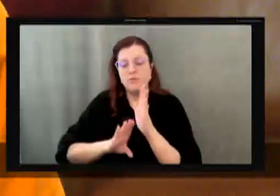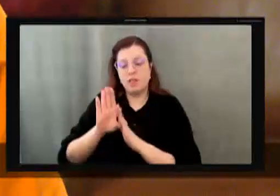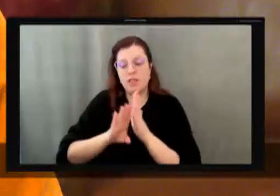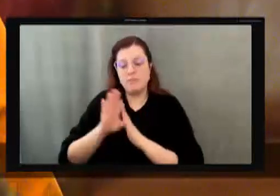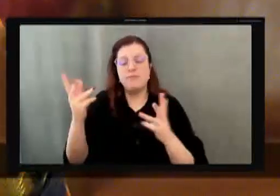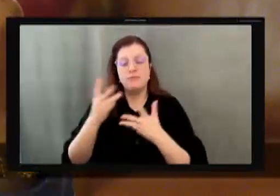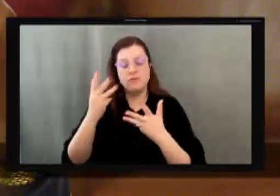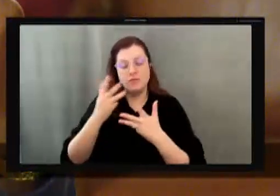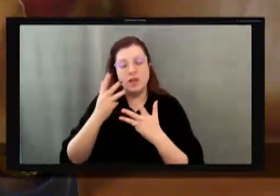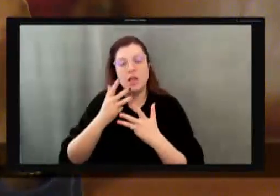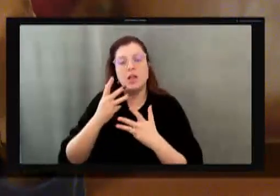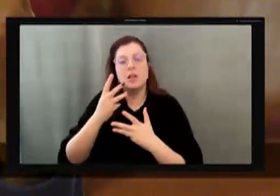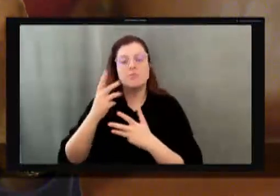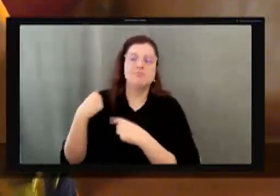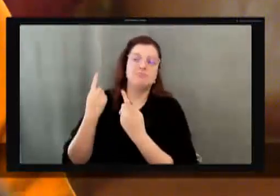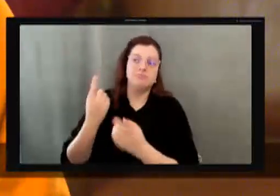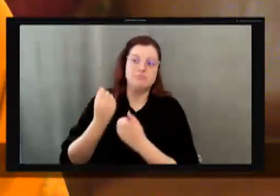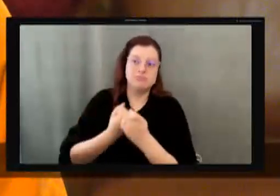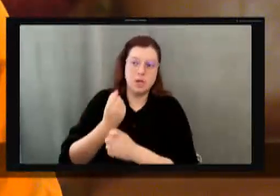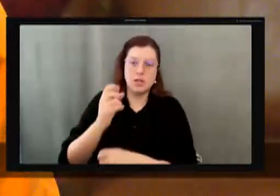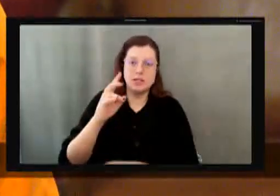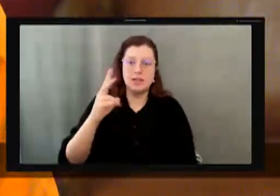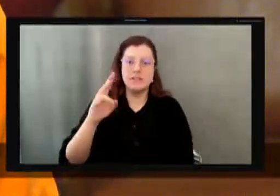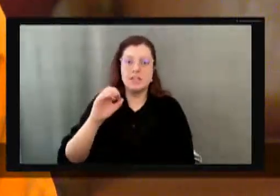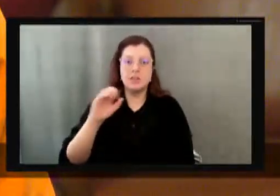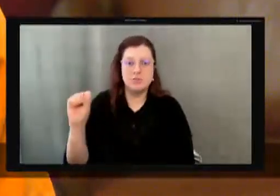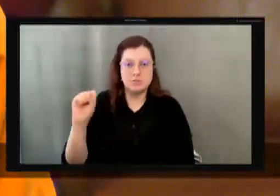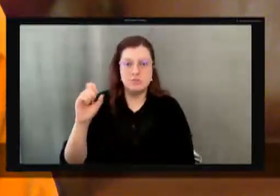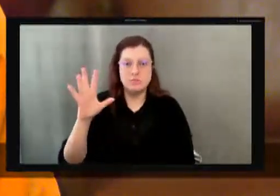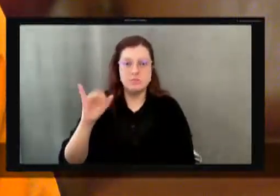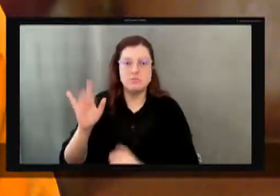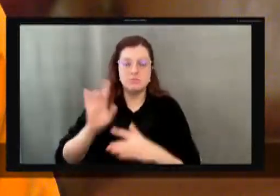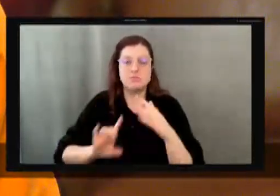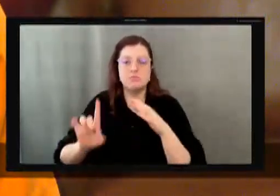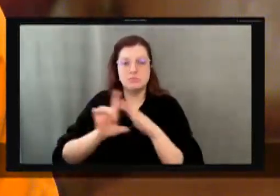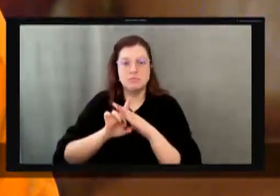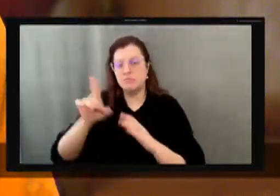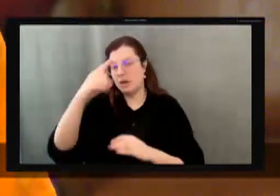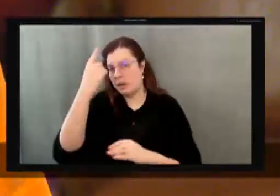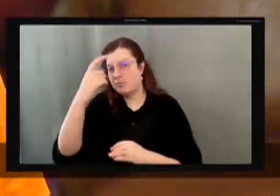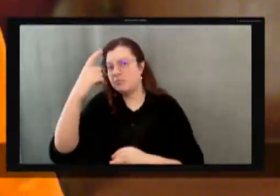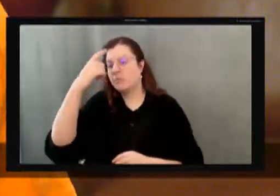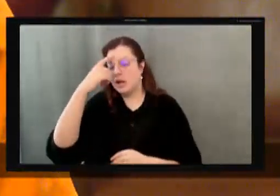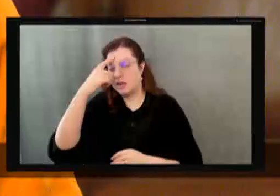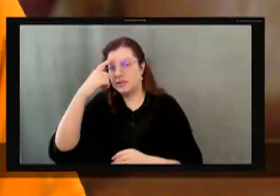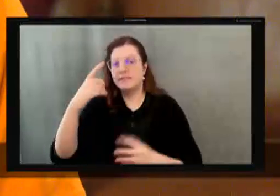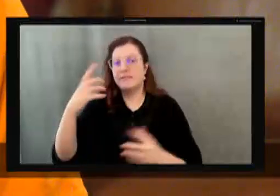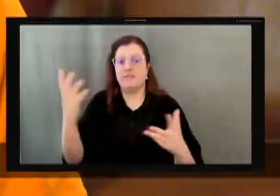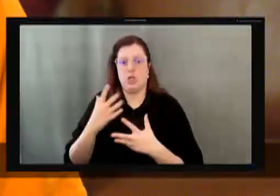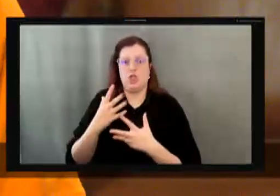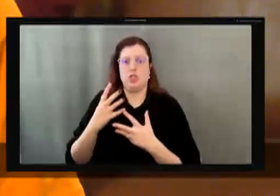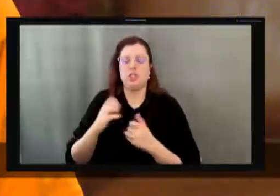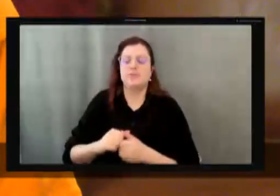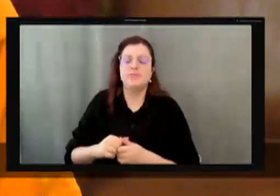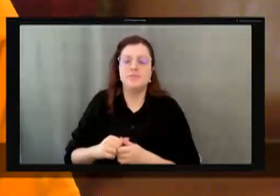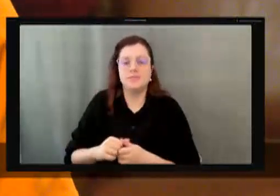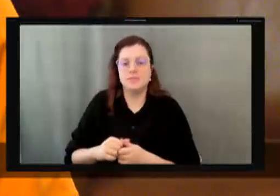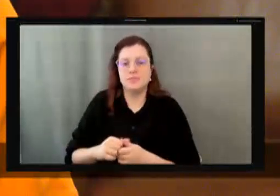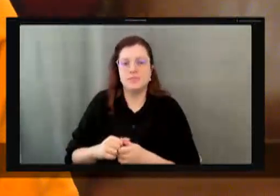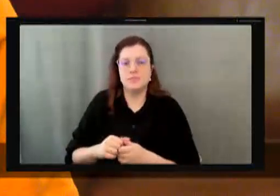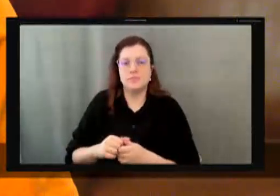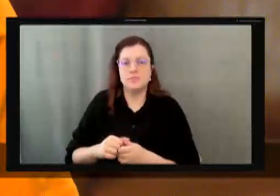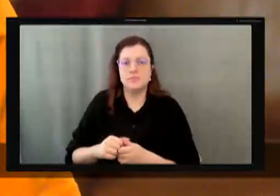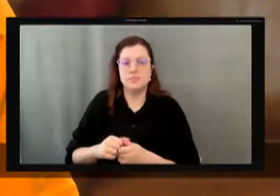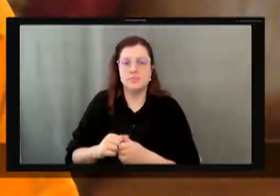American black minds of fear. All right. Now, let me go ahead with the episodes. I